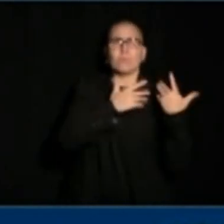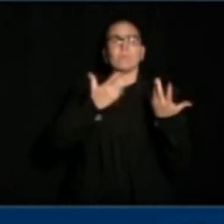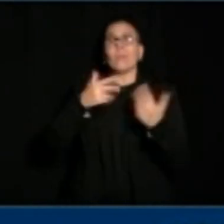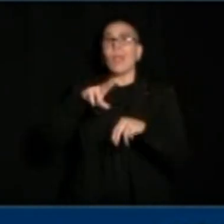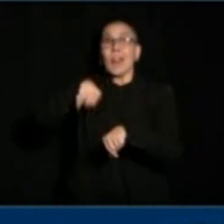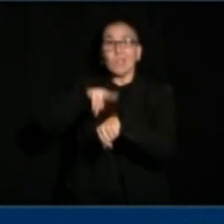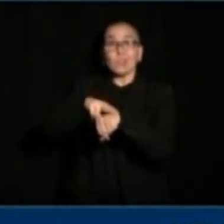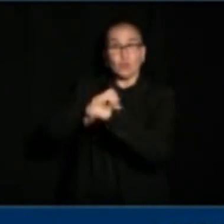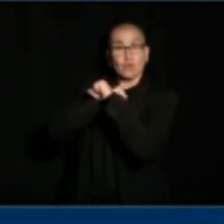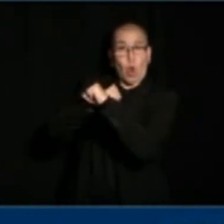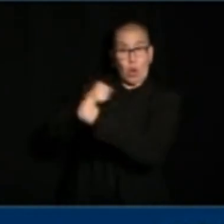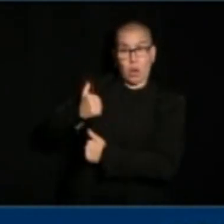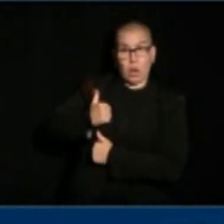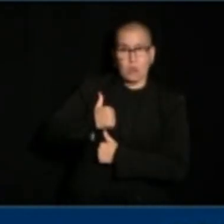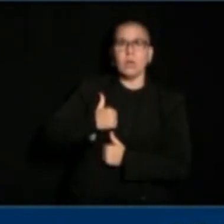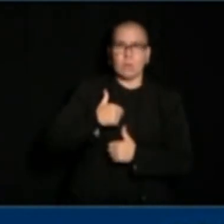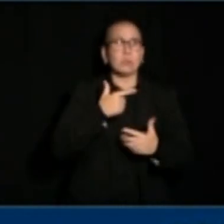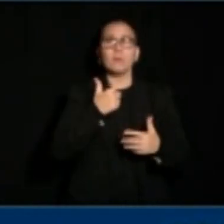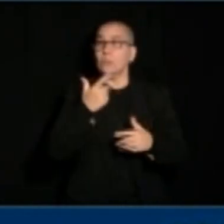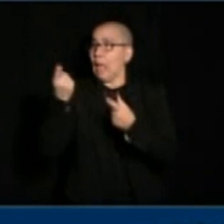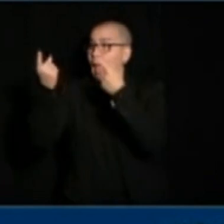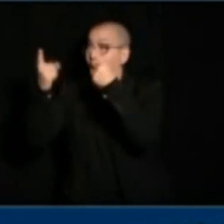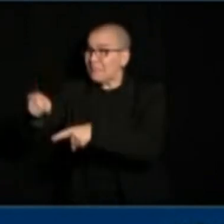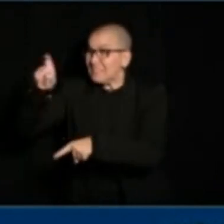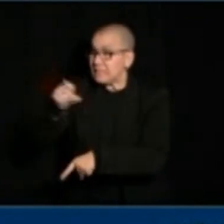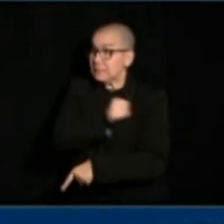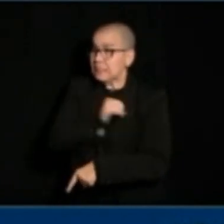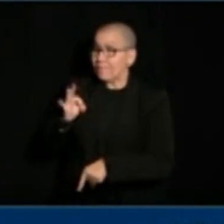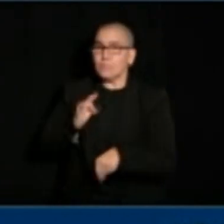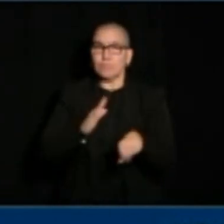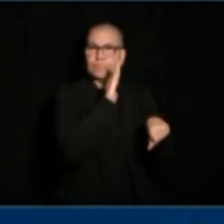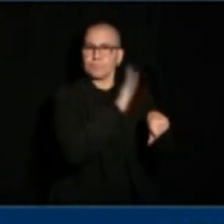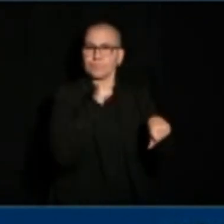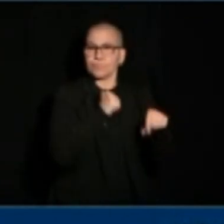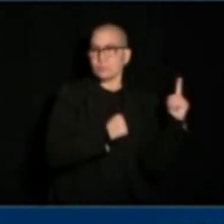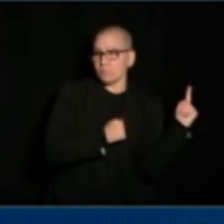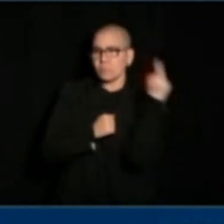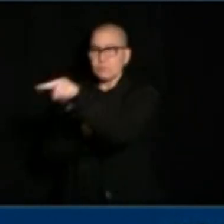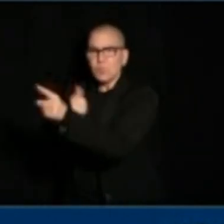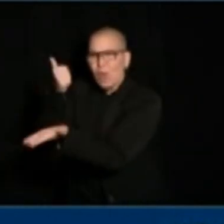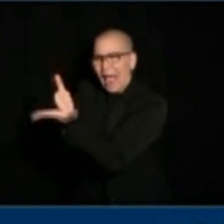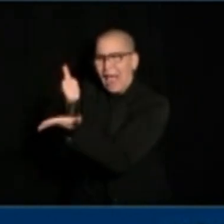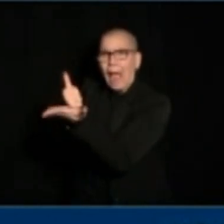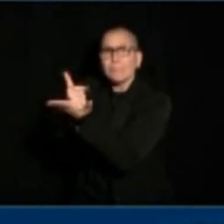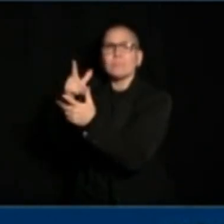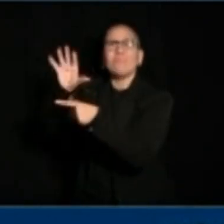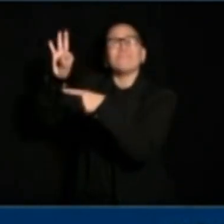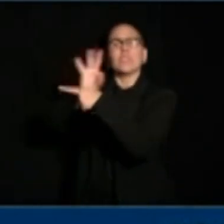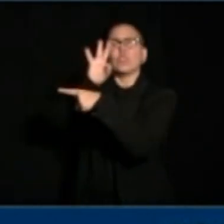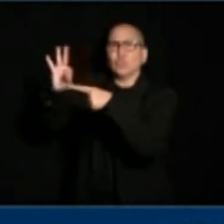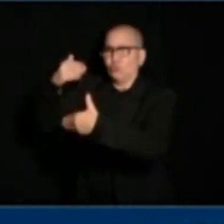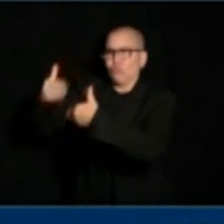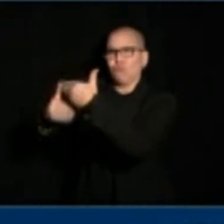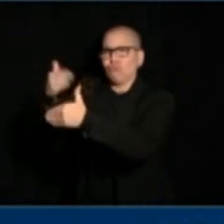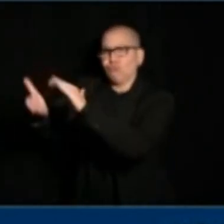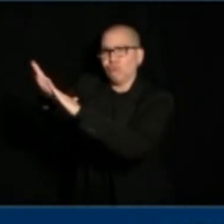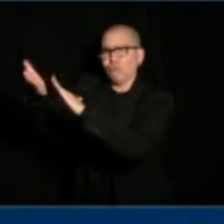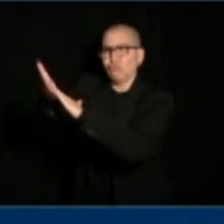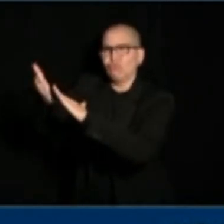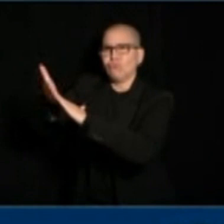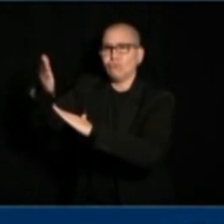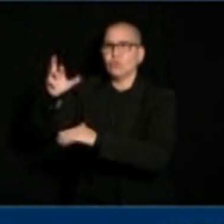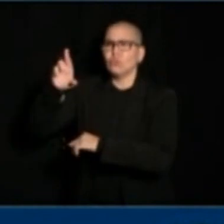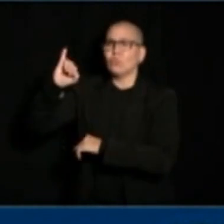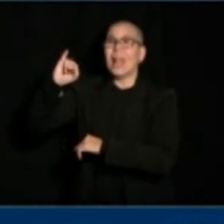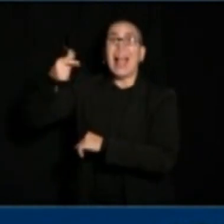to go in as triage teams when a facility calls in one morning and says, we've got